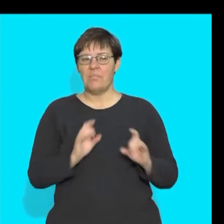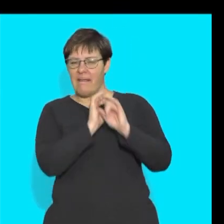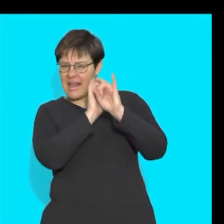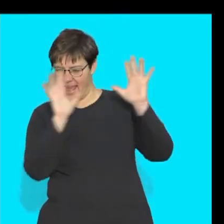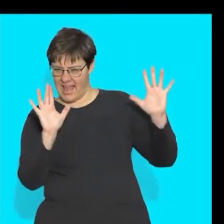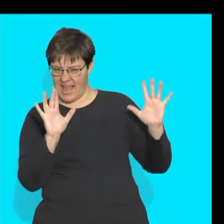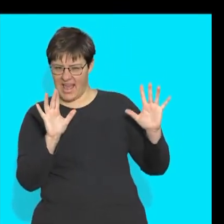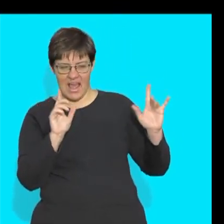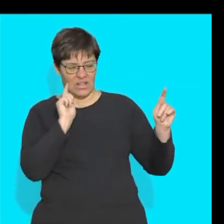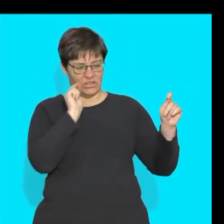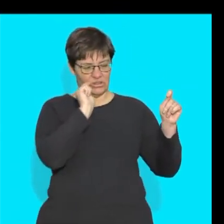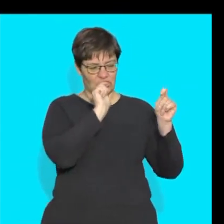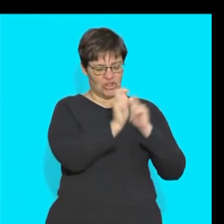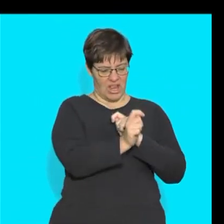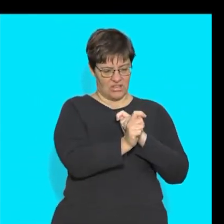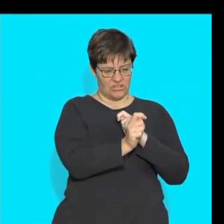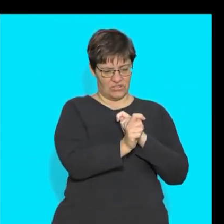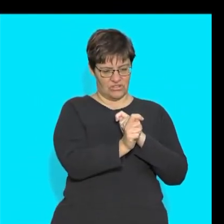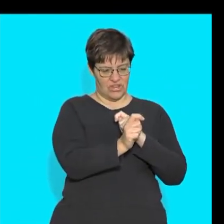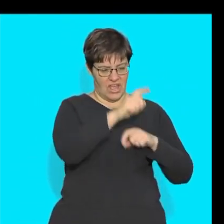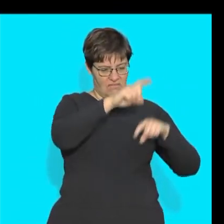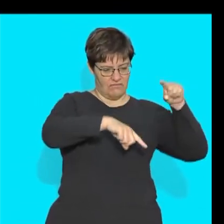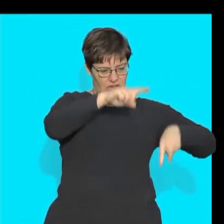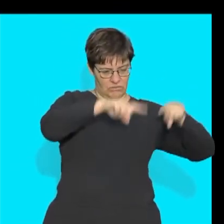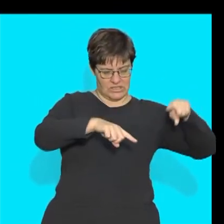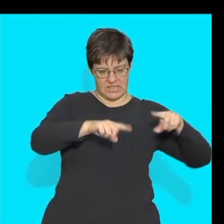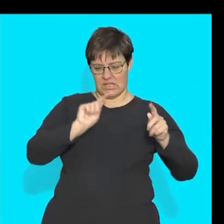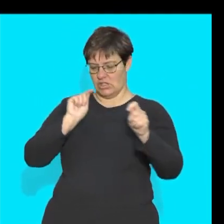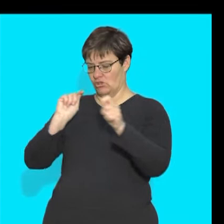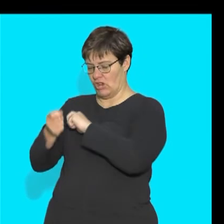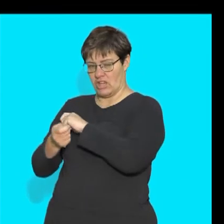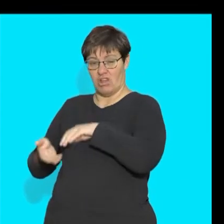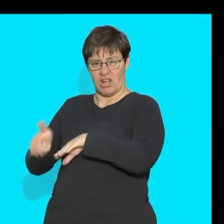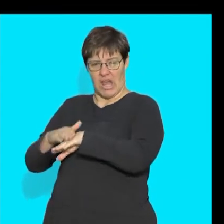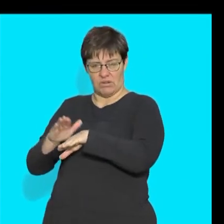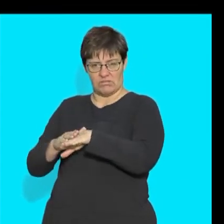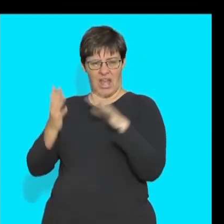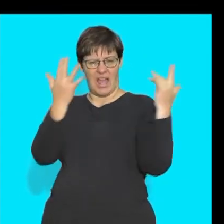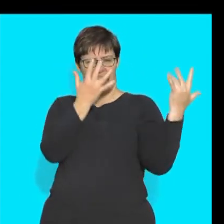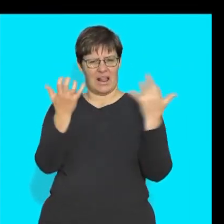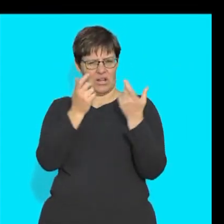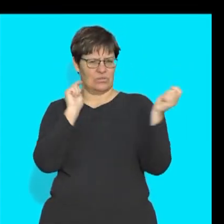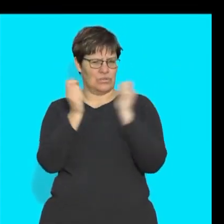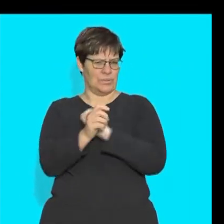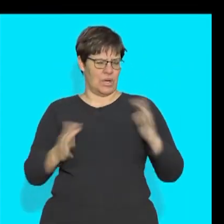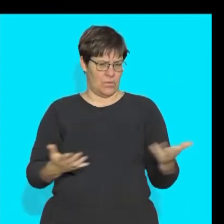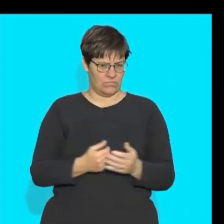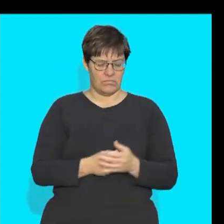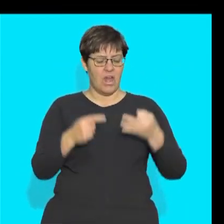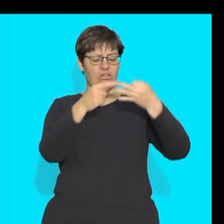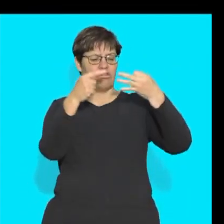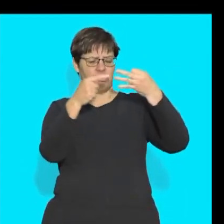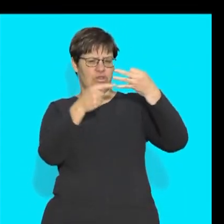context how changing current and frequency affects calculations, okay? First of all, when we look at our